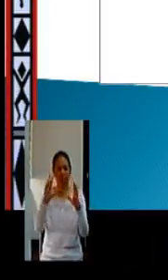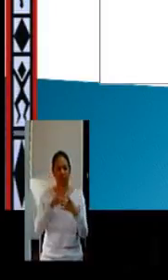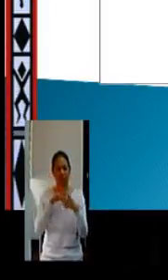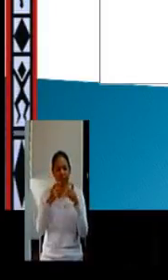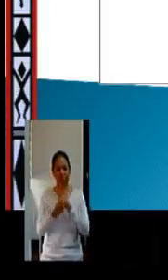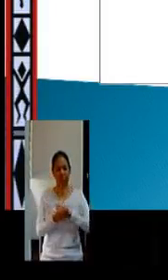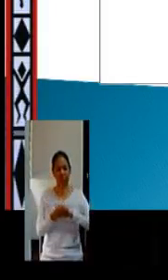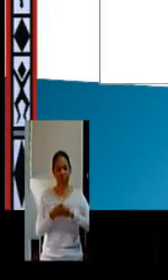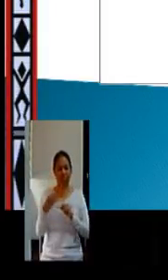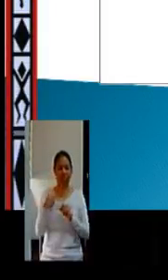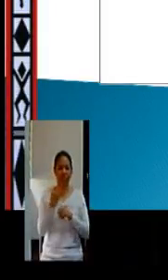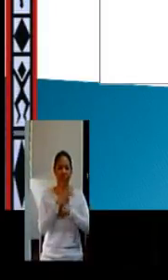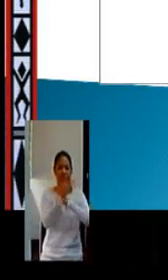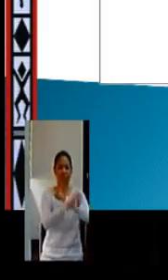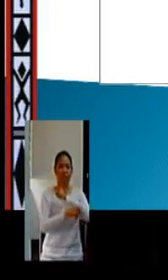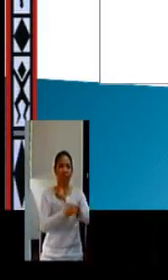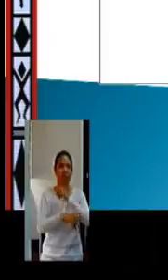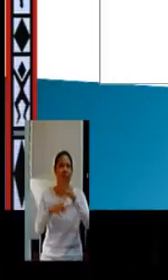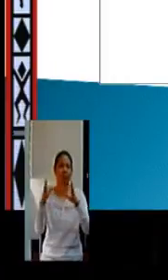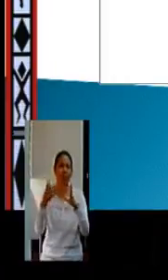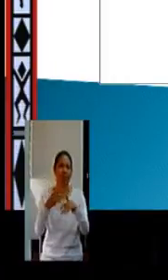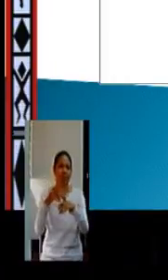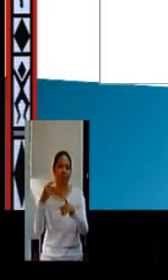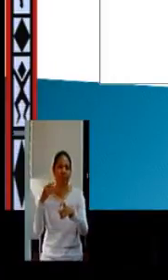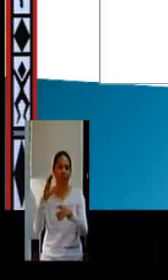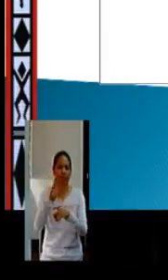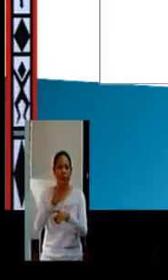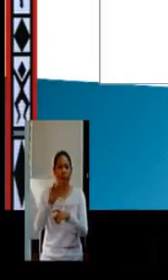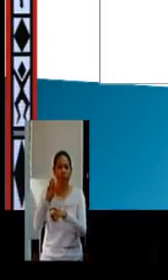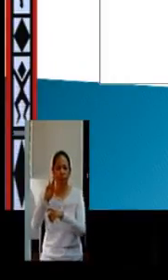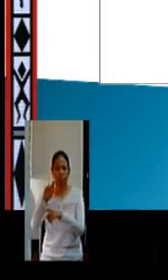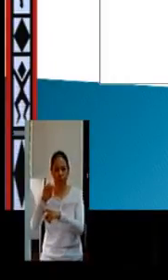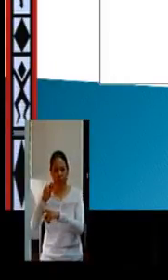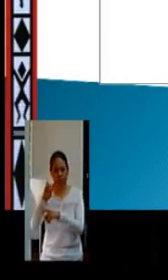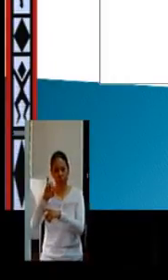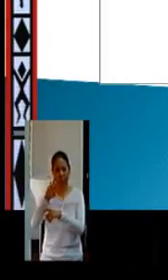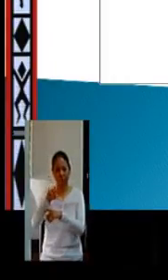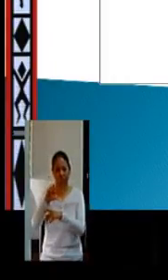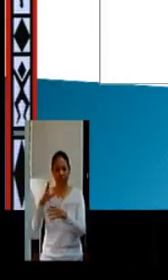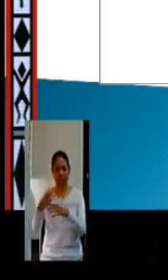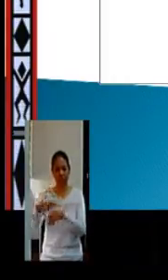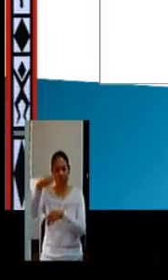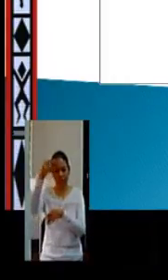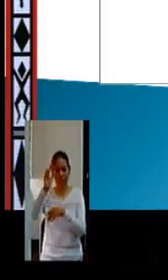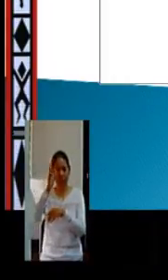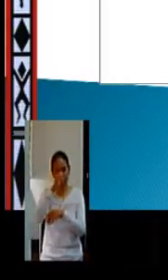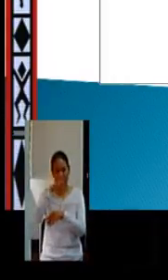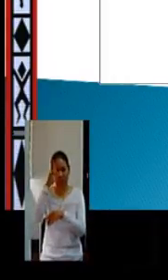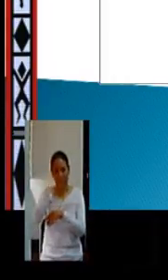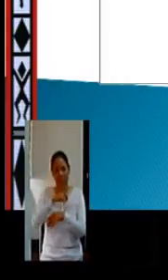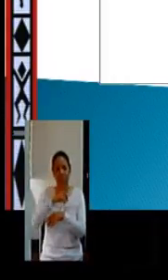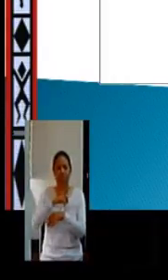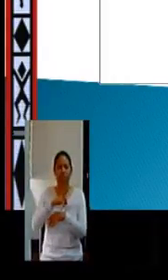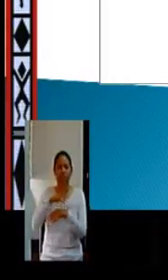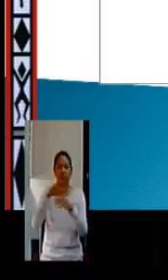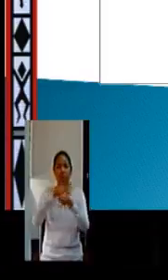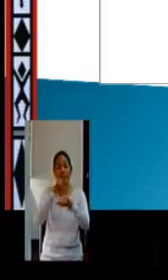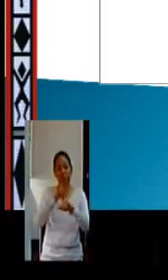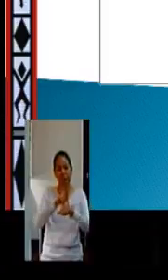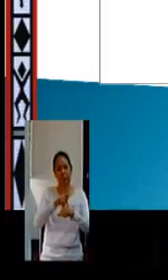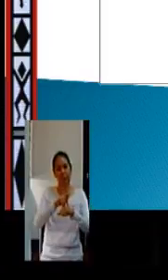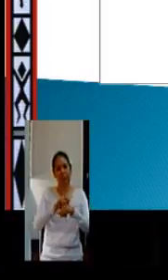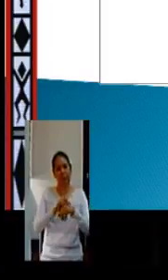of Ifugao, is located in the Cordillera region on the northern Luzon of the country. I